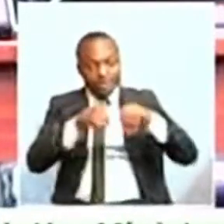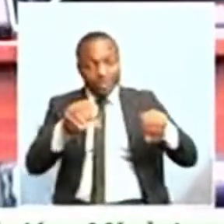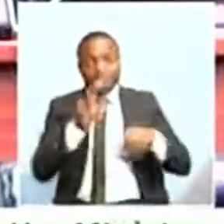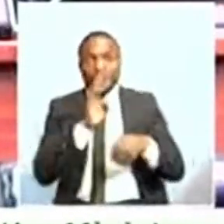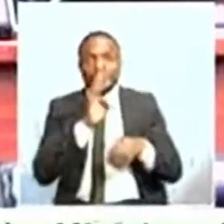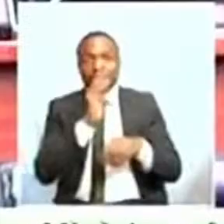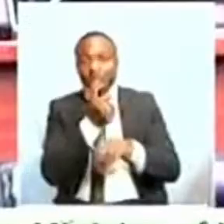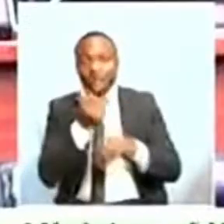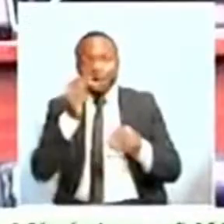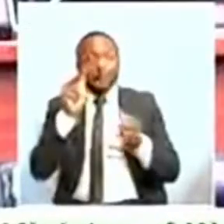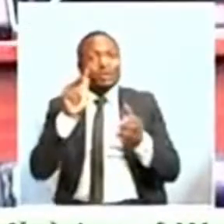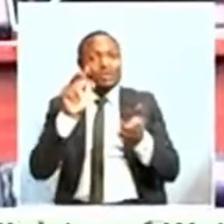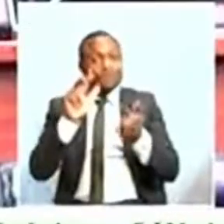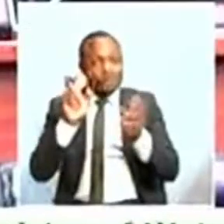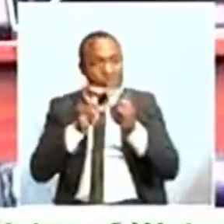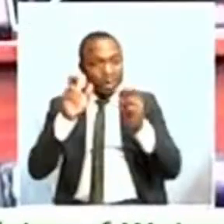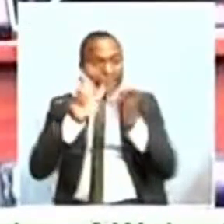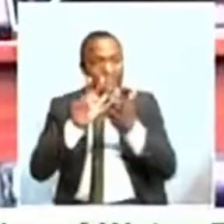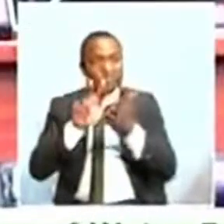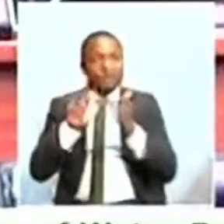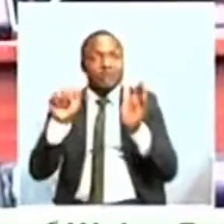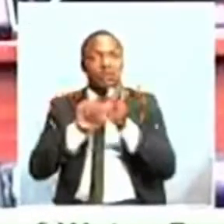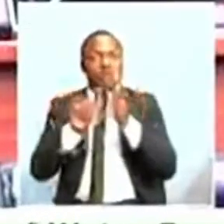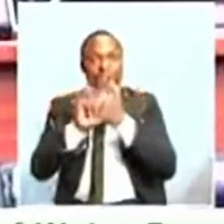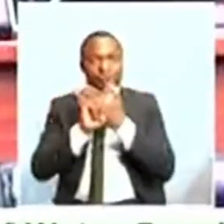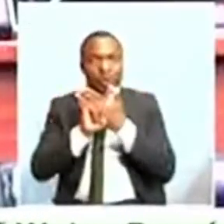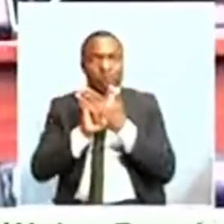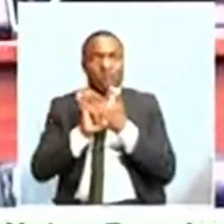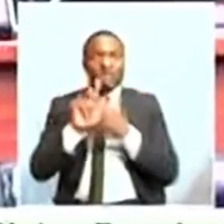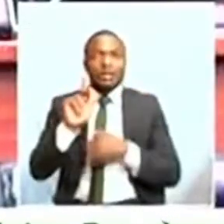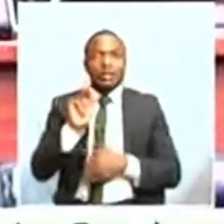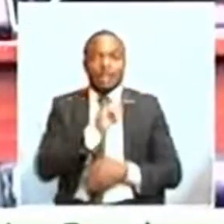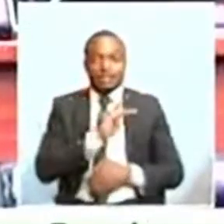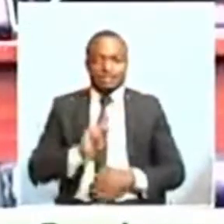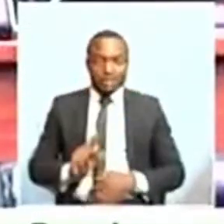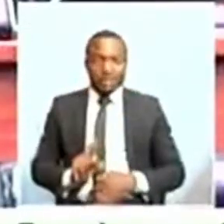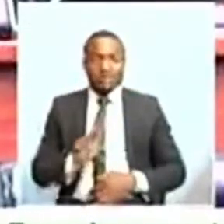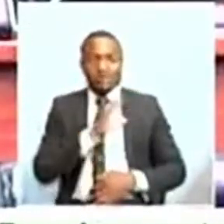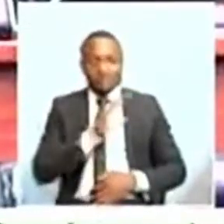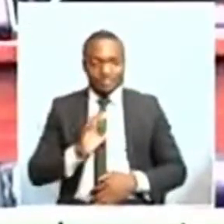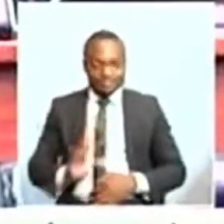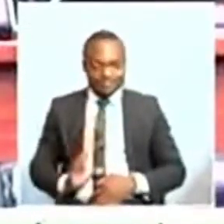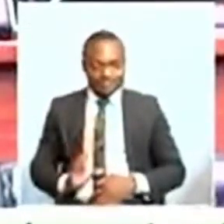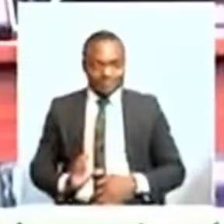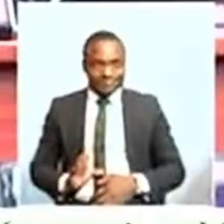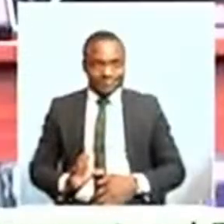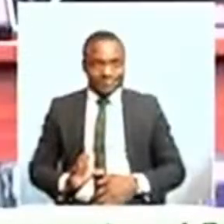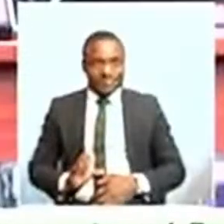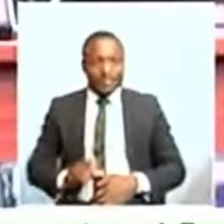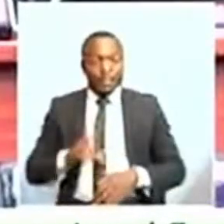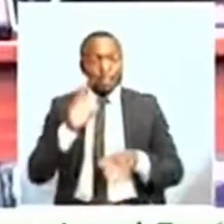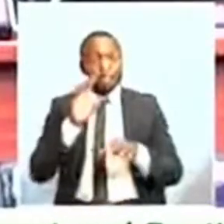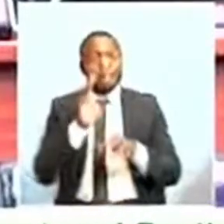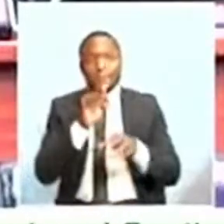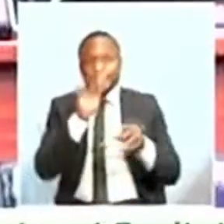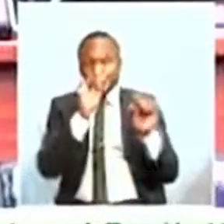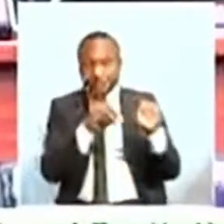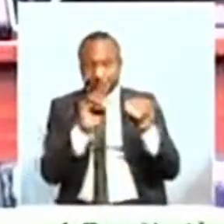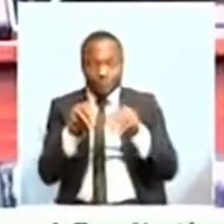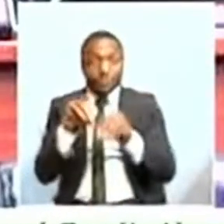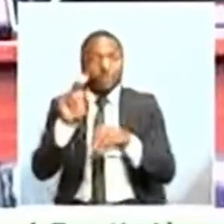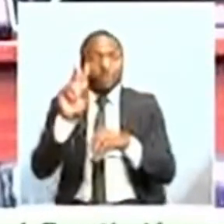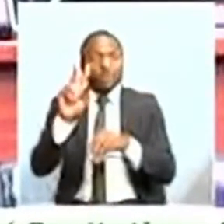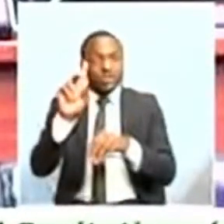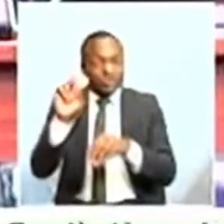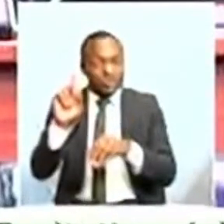contract was signed in August 2023 with Atkinson Construction for the mechanization of 21 existing